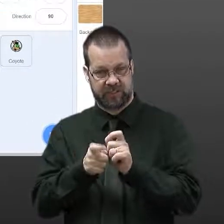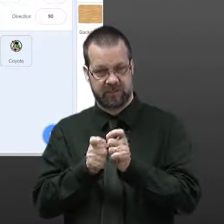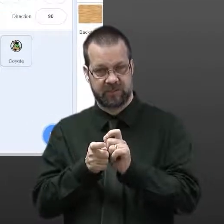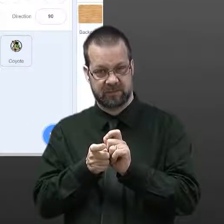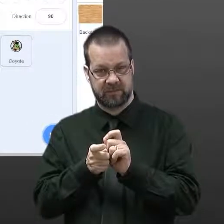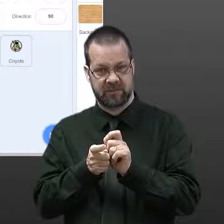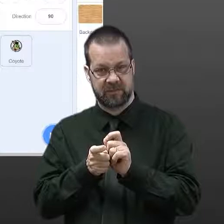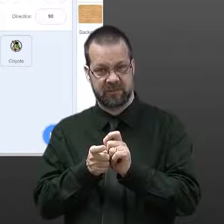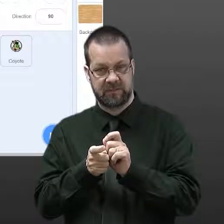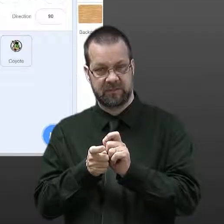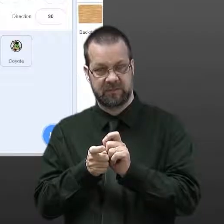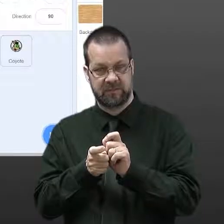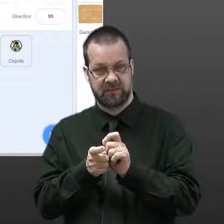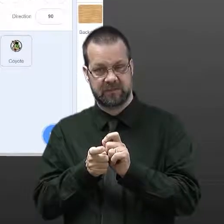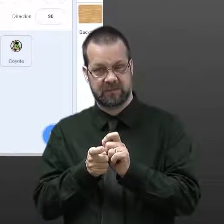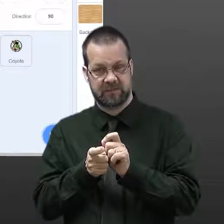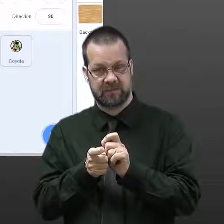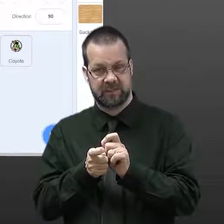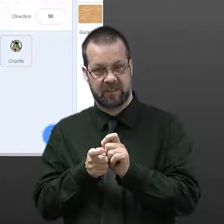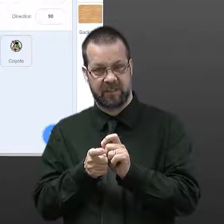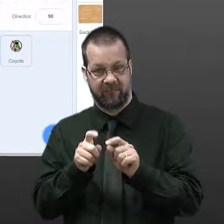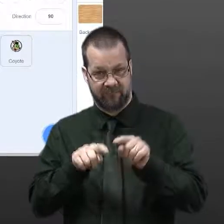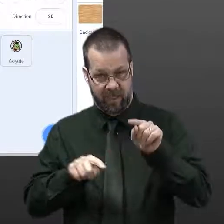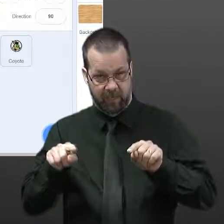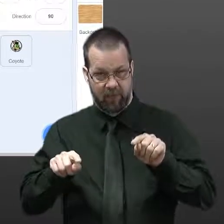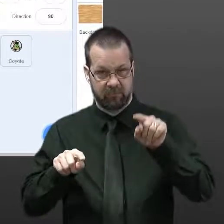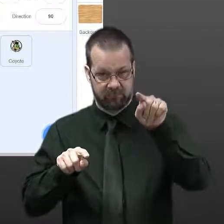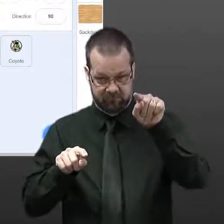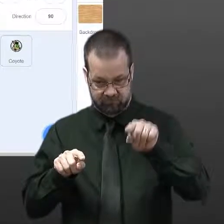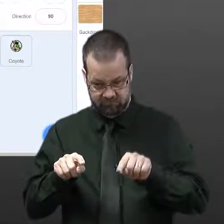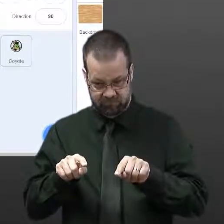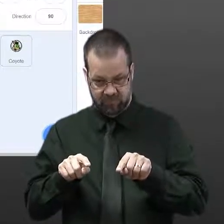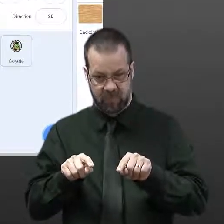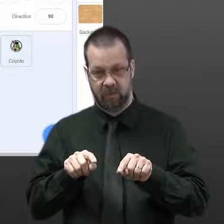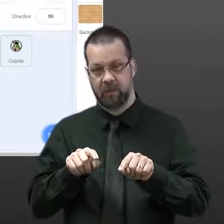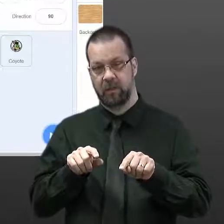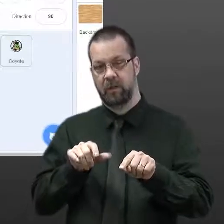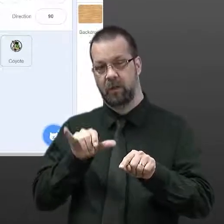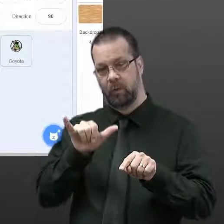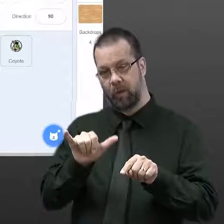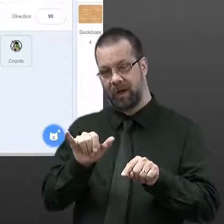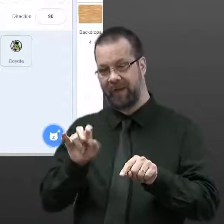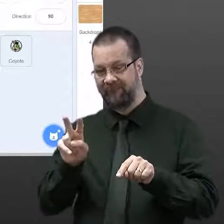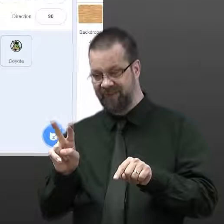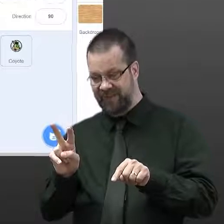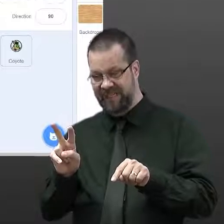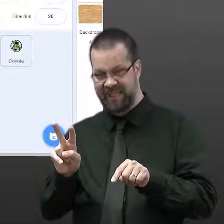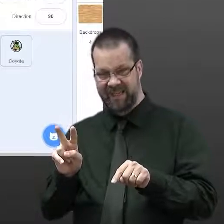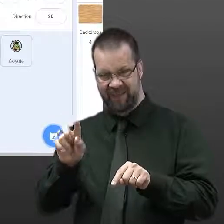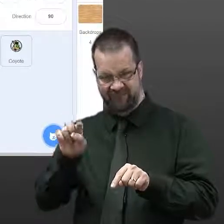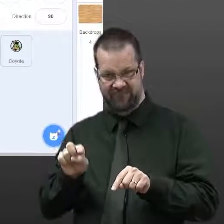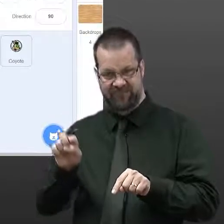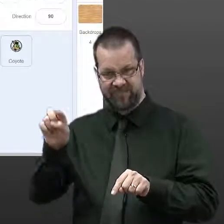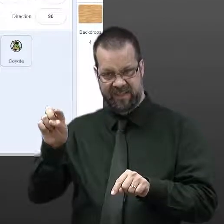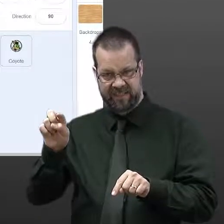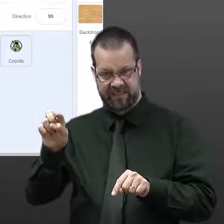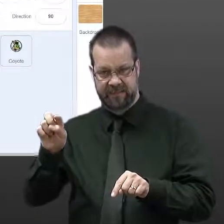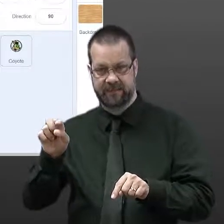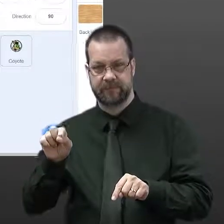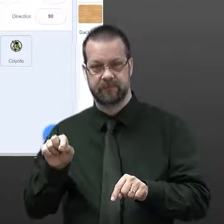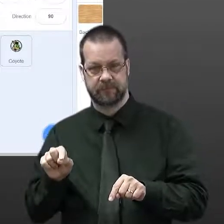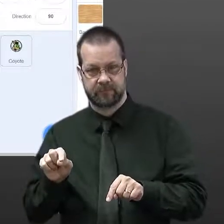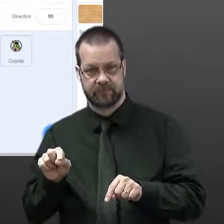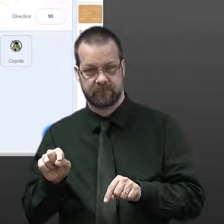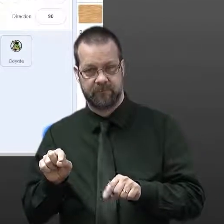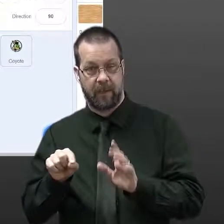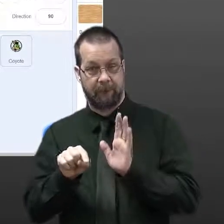this. So we need the change variable block. Use the drop down to change it to yv. And then we are going